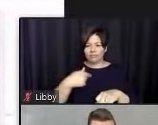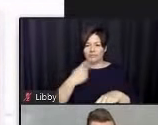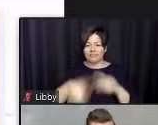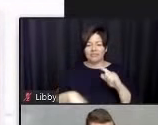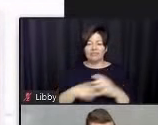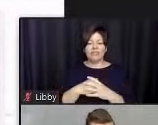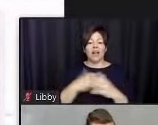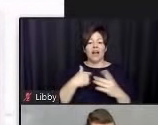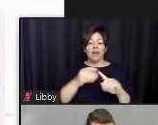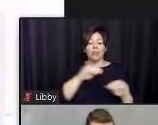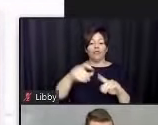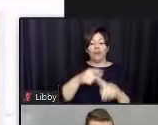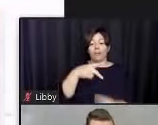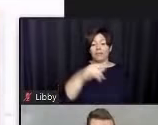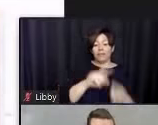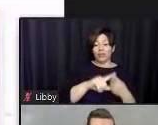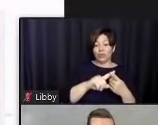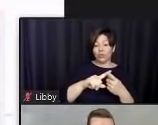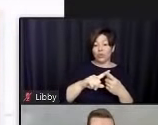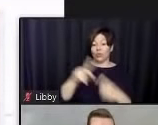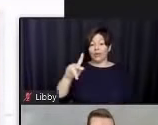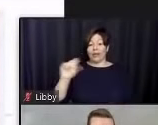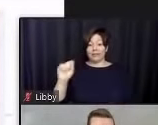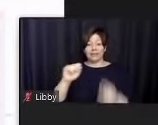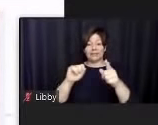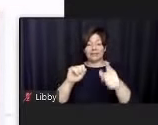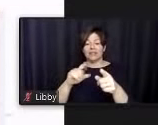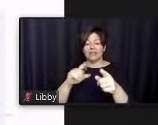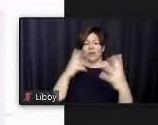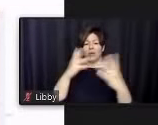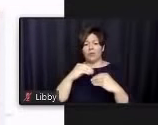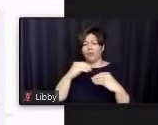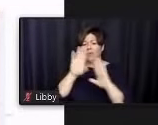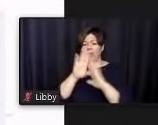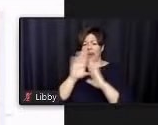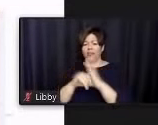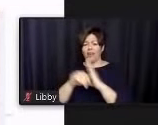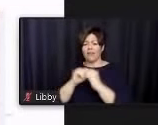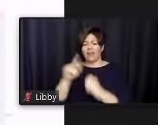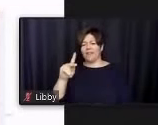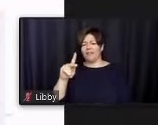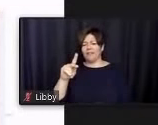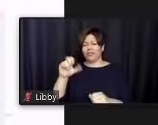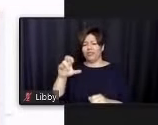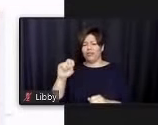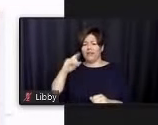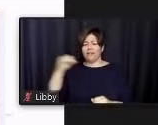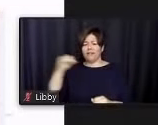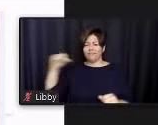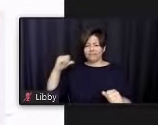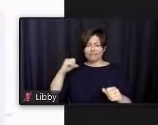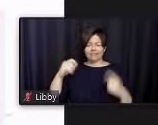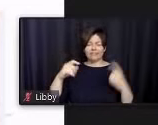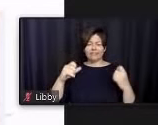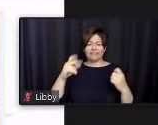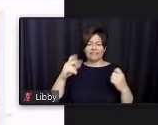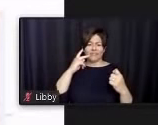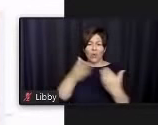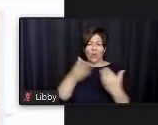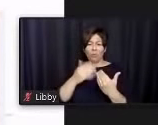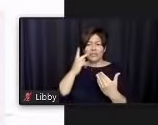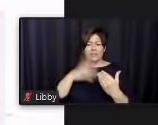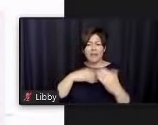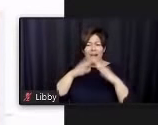Kansas. Sean's picture of that beautiful background of KU in the background. I live right, you can almost see my house in that